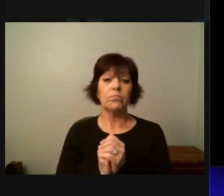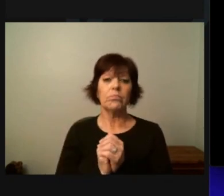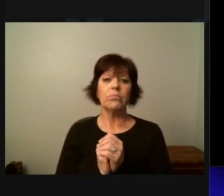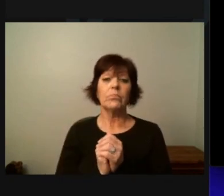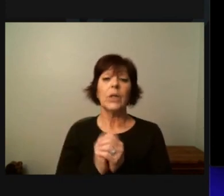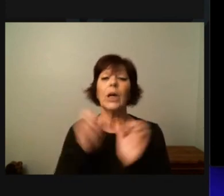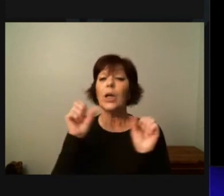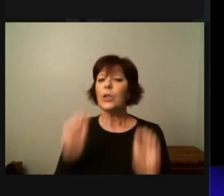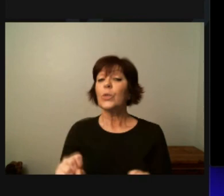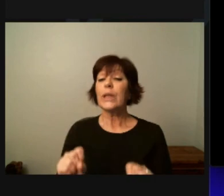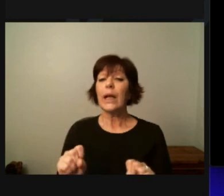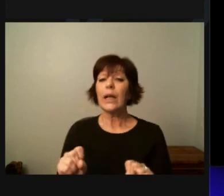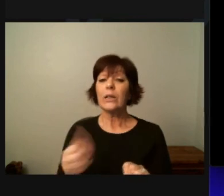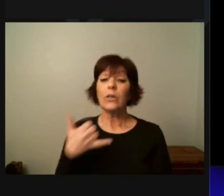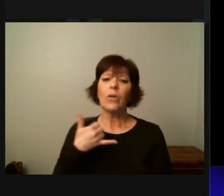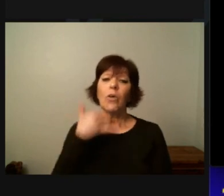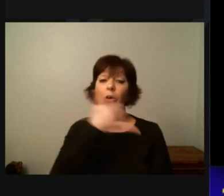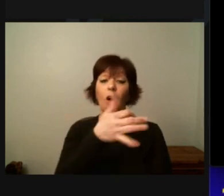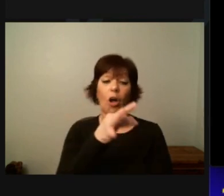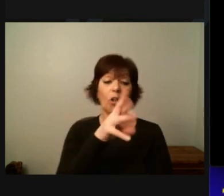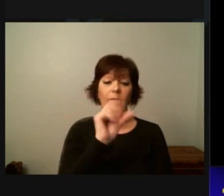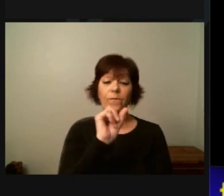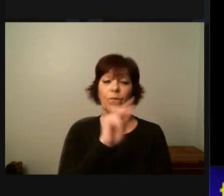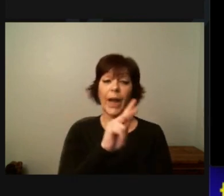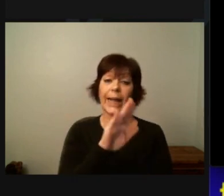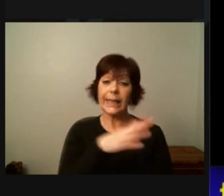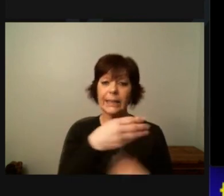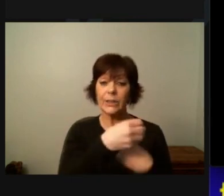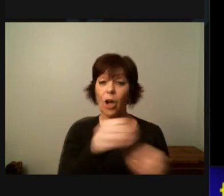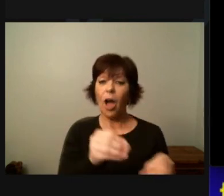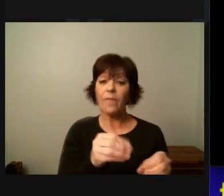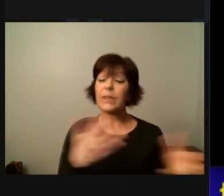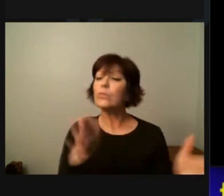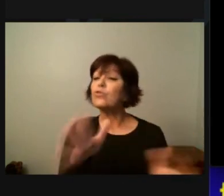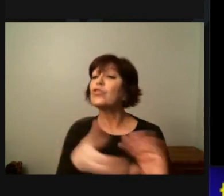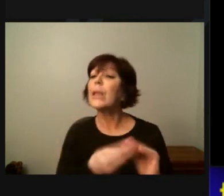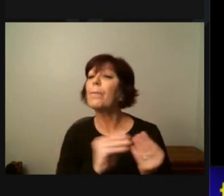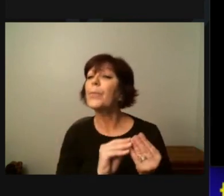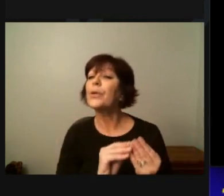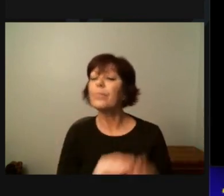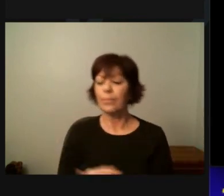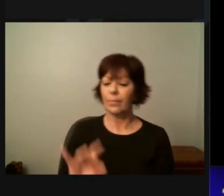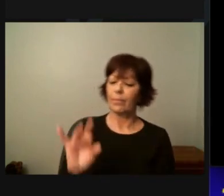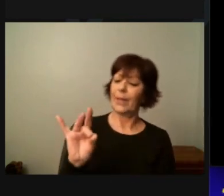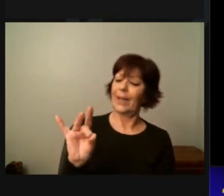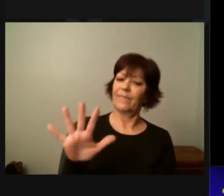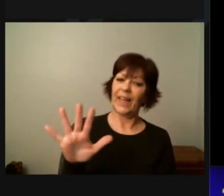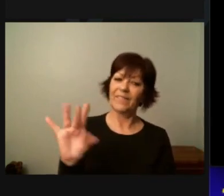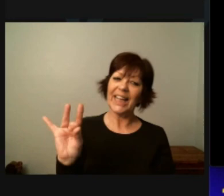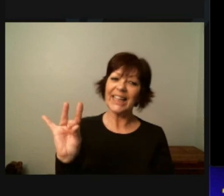You can always call Frank at his office. And Frank, what's the number? It is